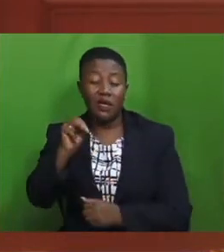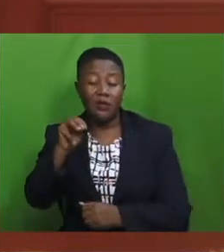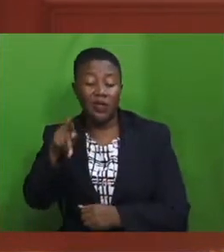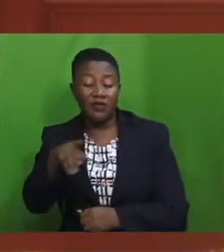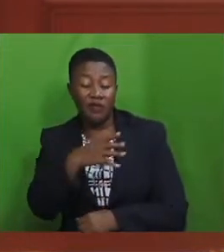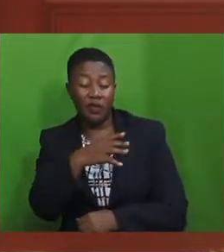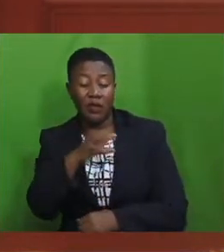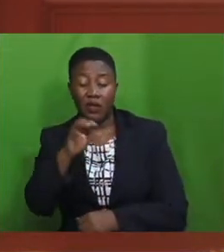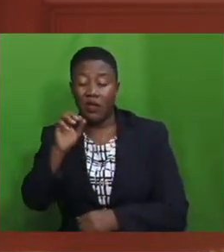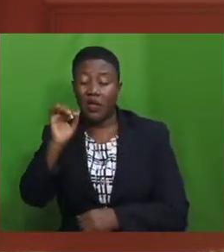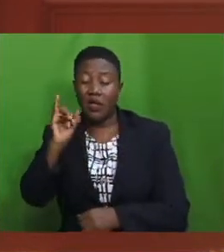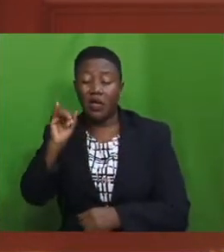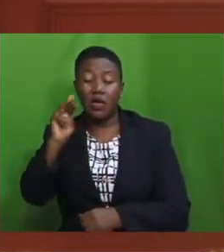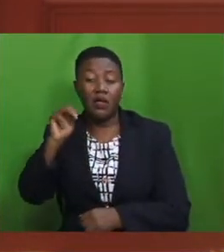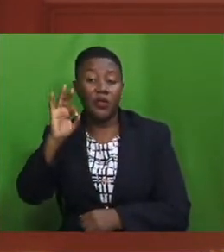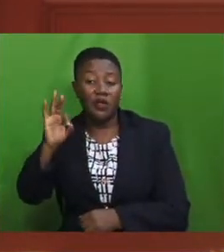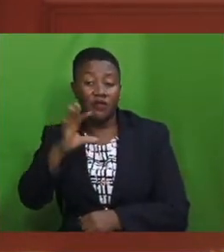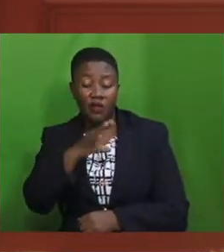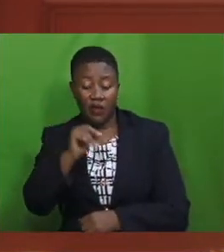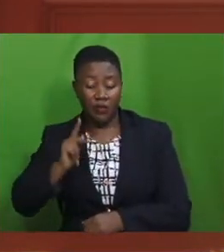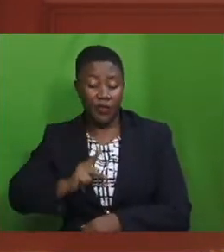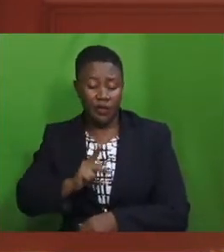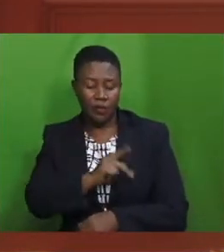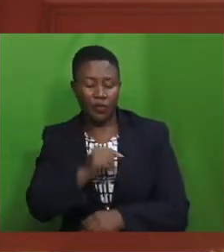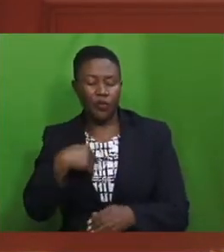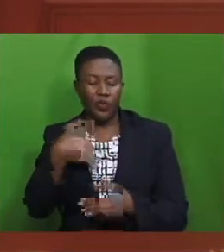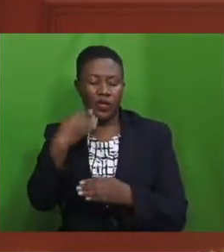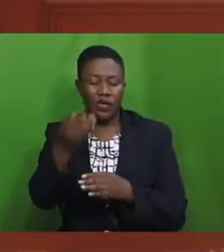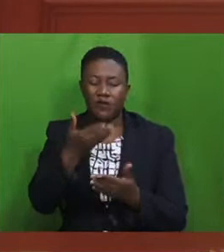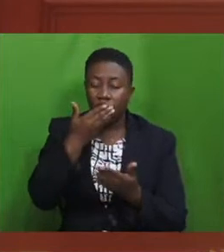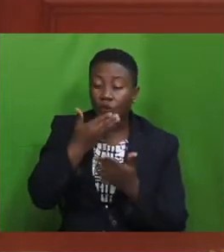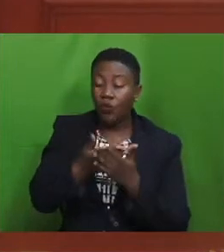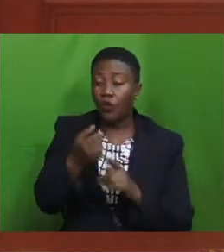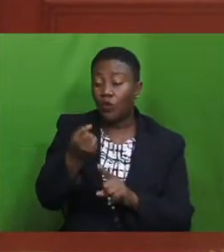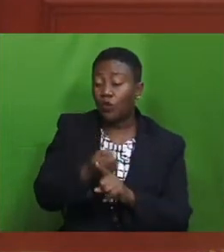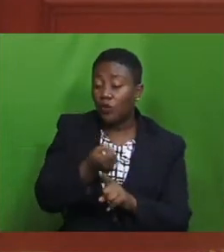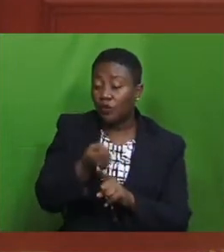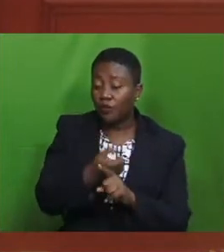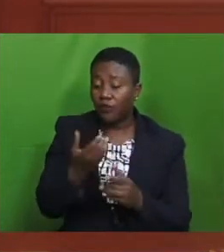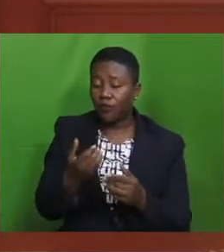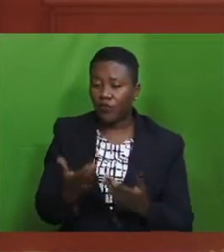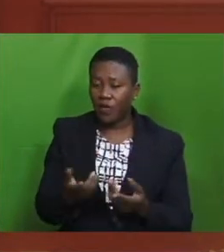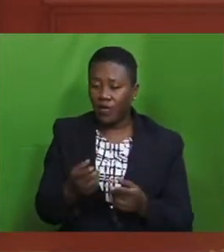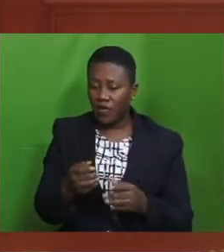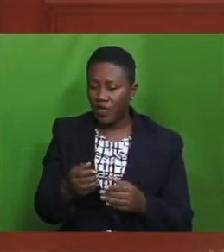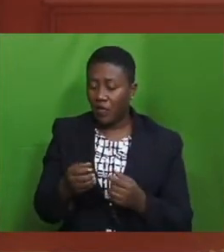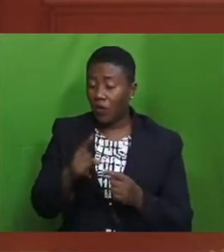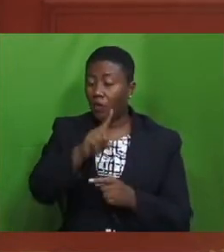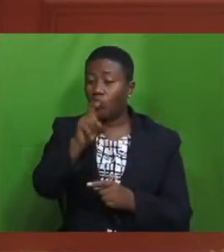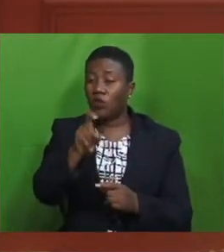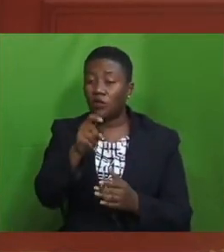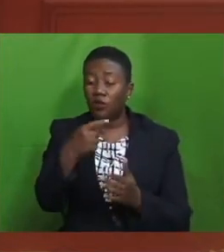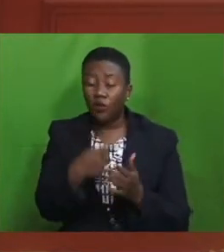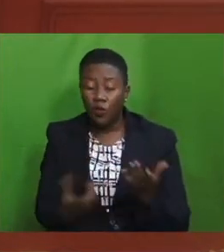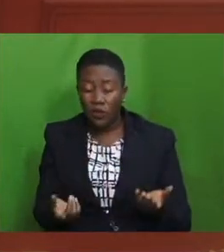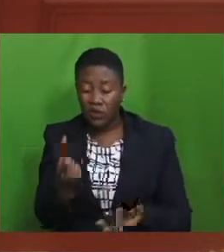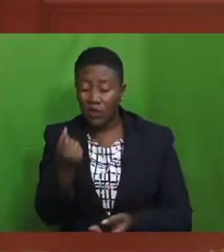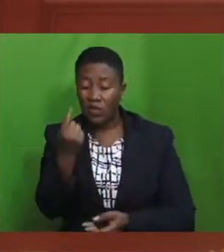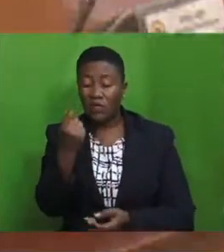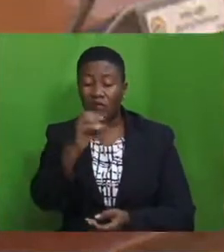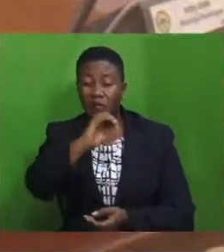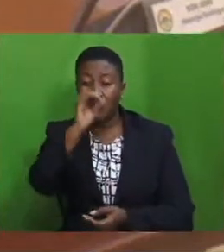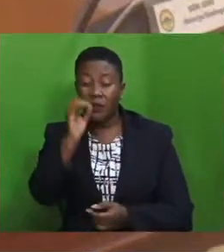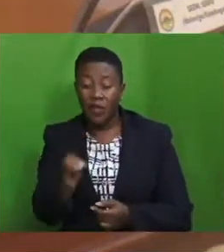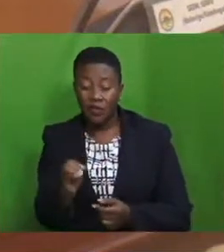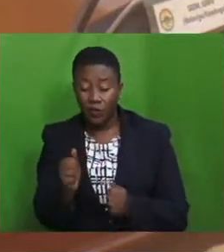we gave adequate statistics. Simple question is, the budget deficit of 11%, even